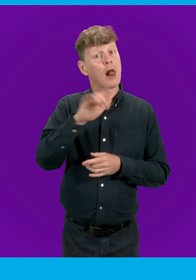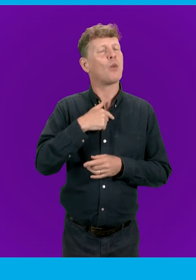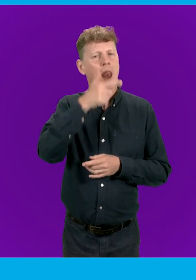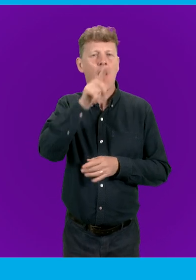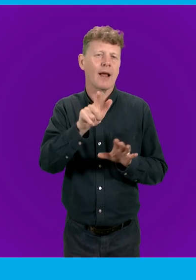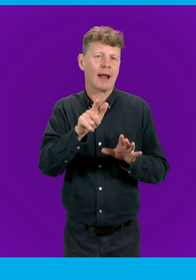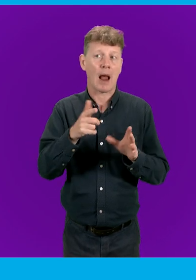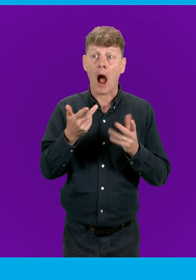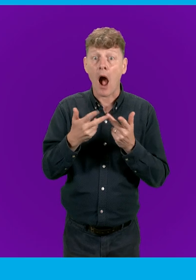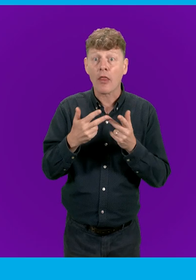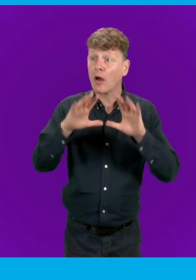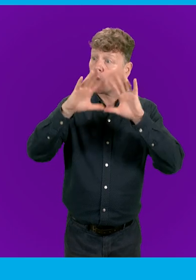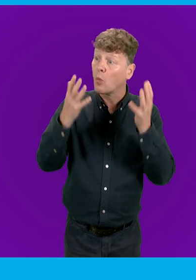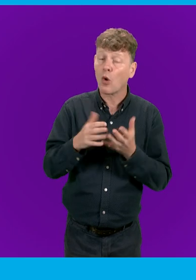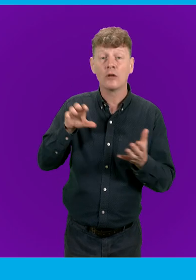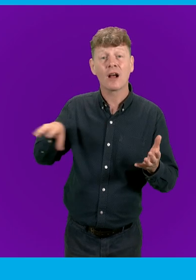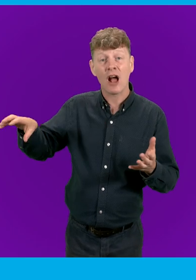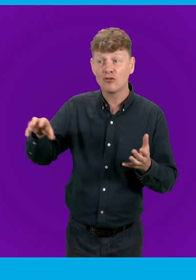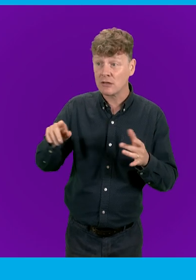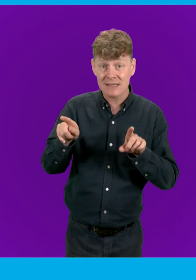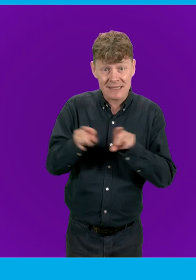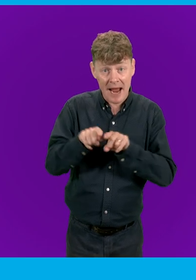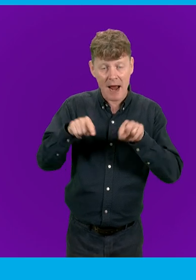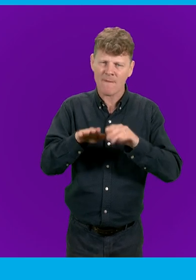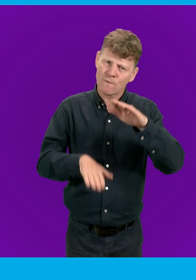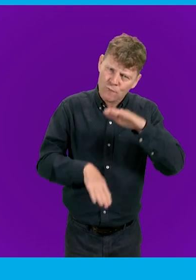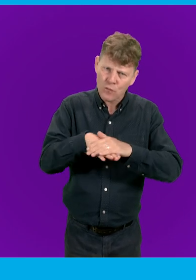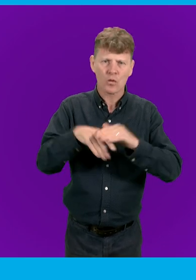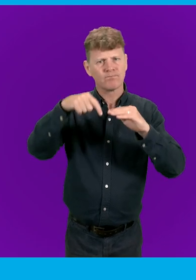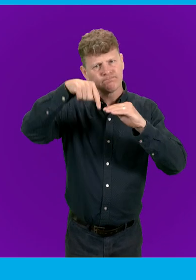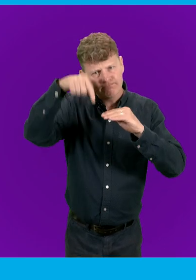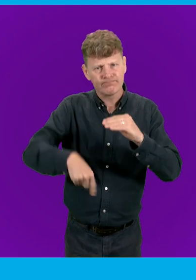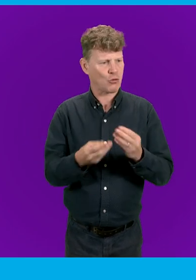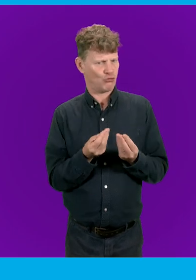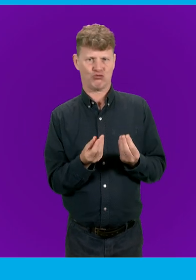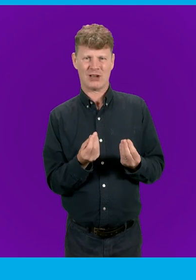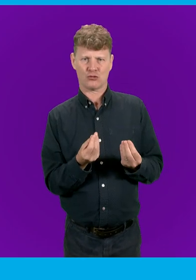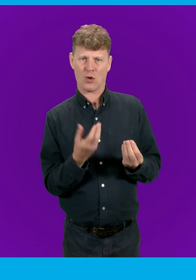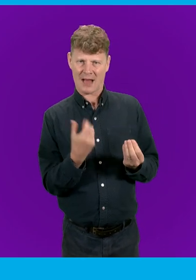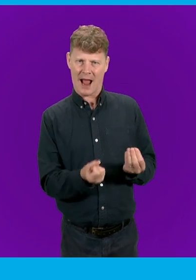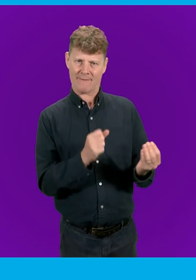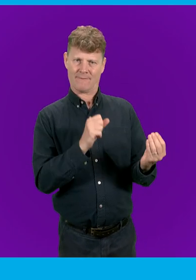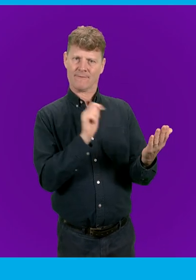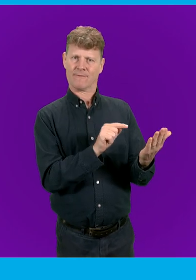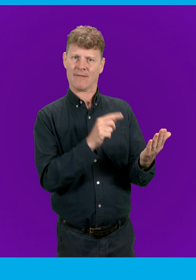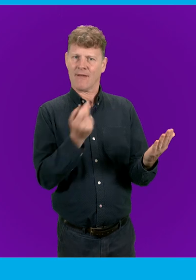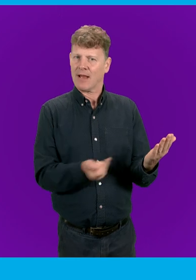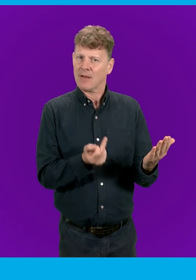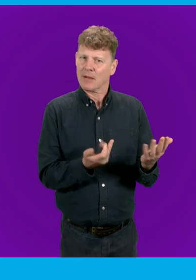many countries worldwide that have a fully comprehensive resource and that